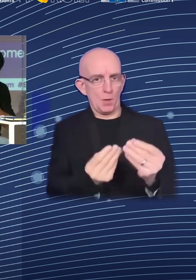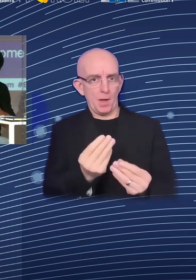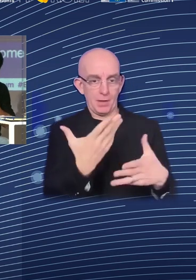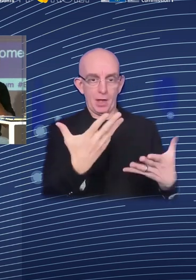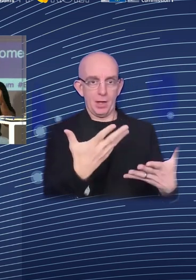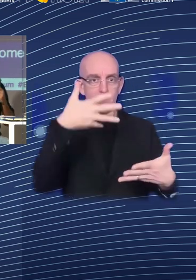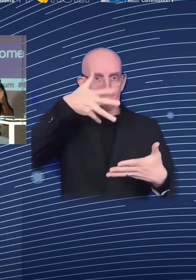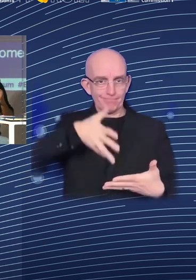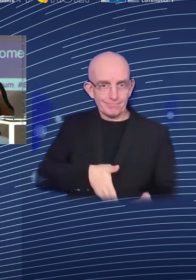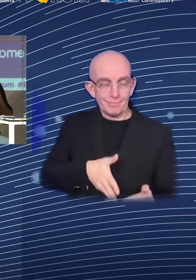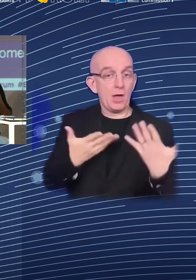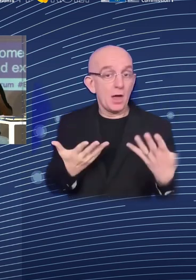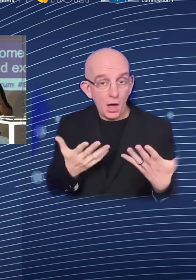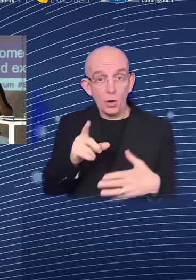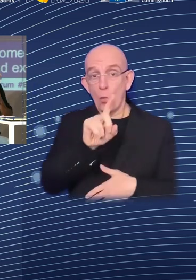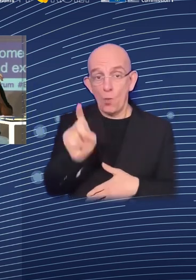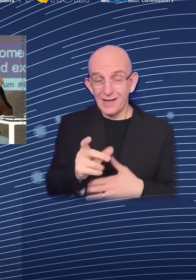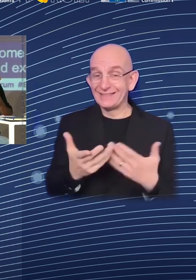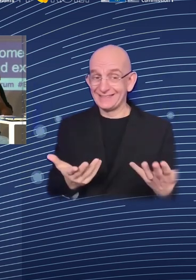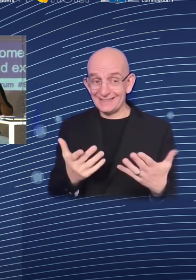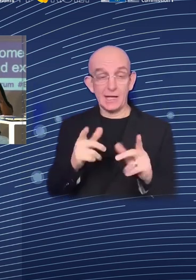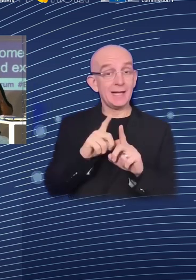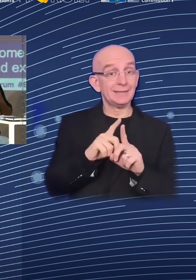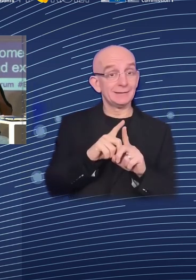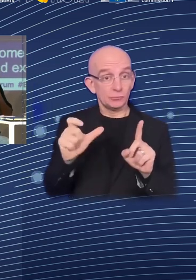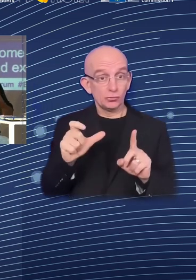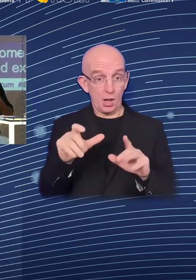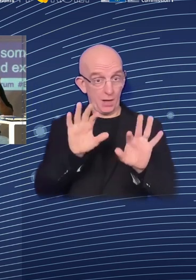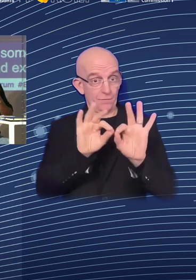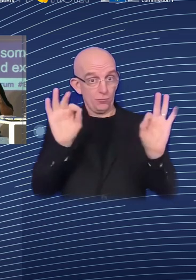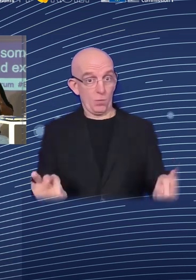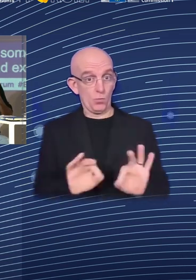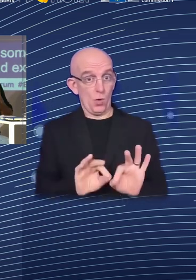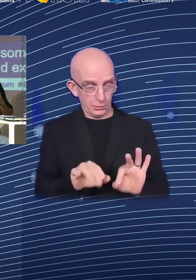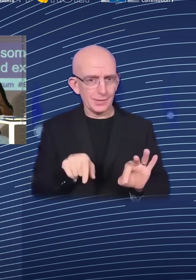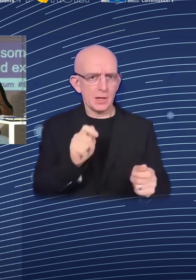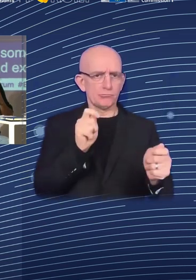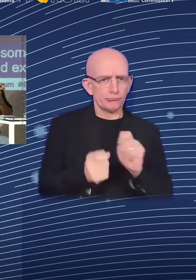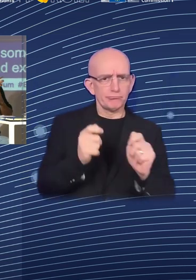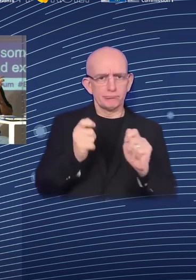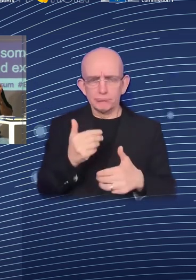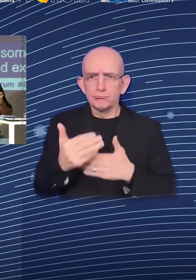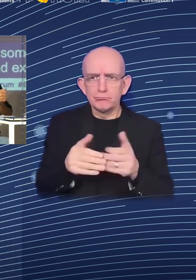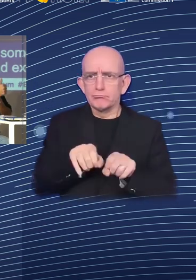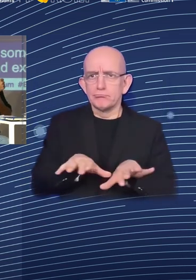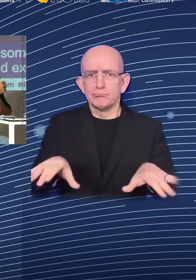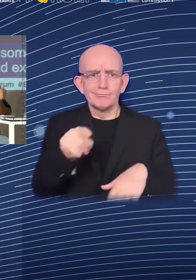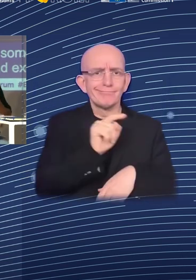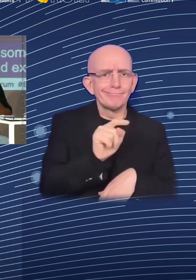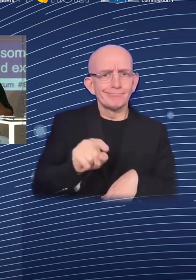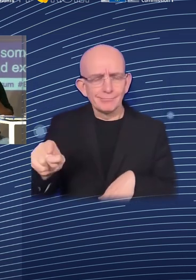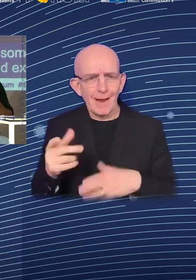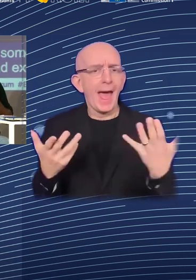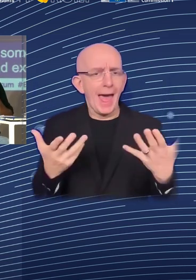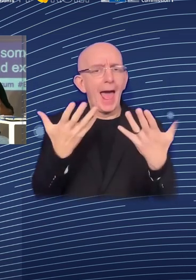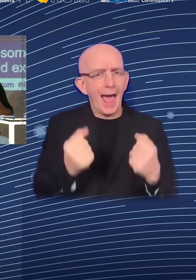extended with AI issues. So we put some, we have some challenges on AI to help the people master those skills. That's the first